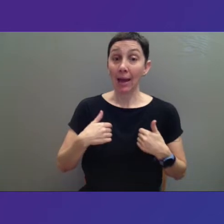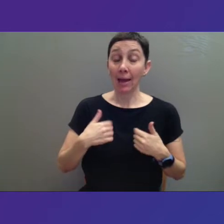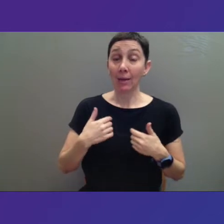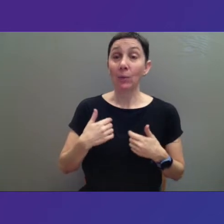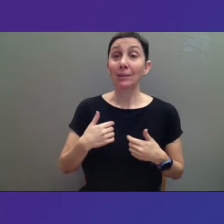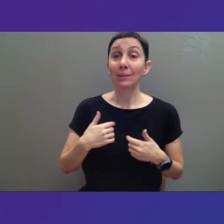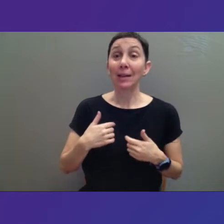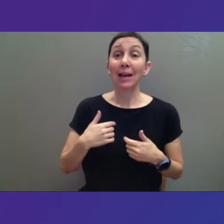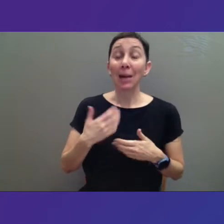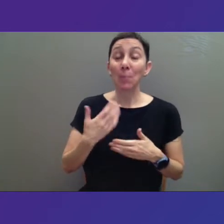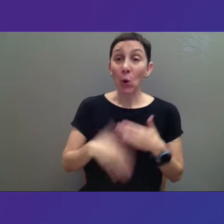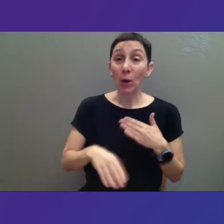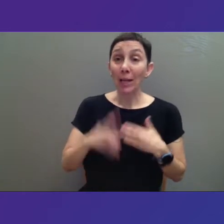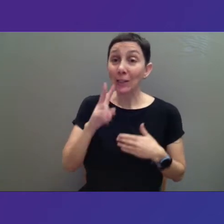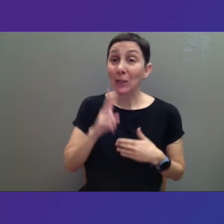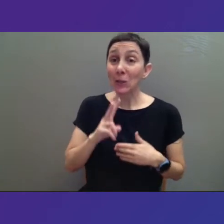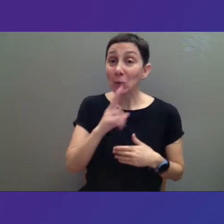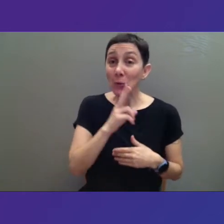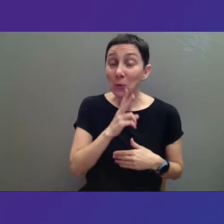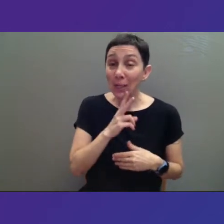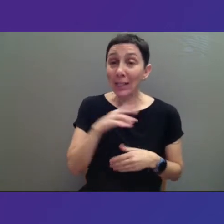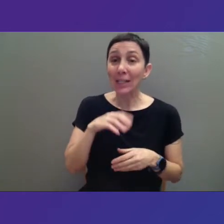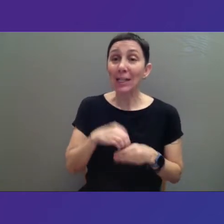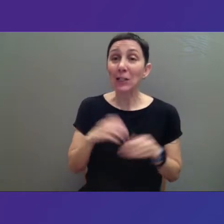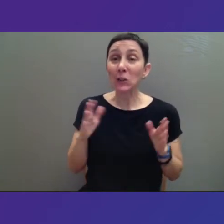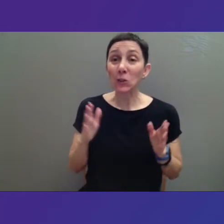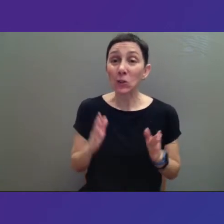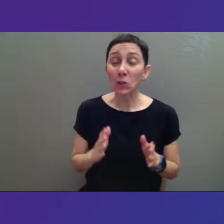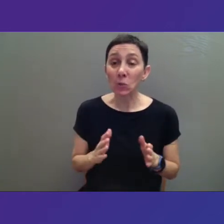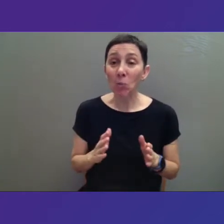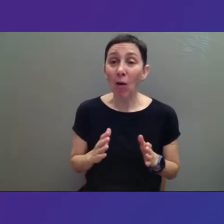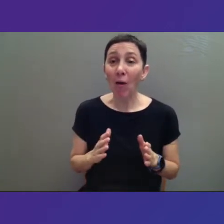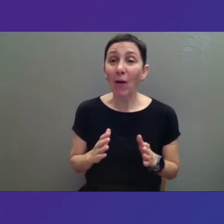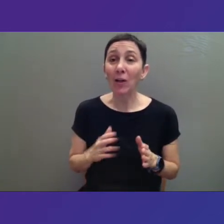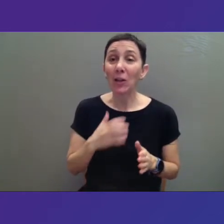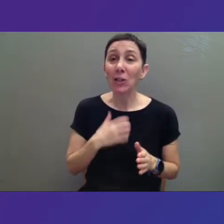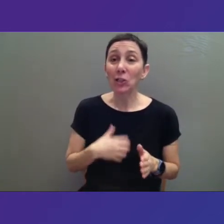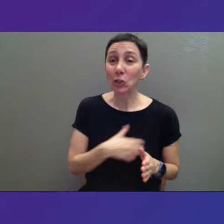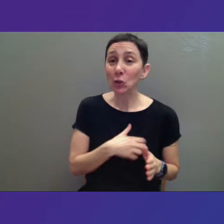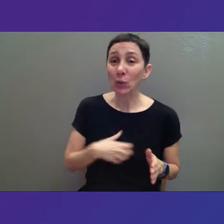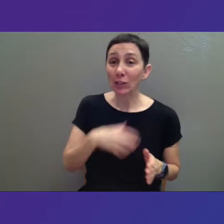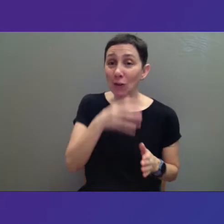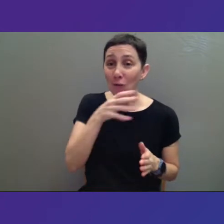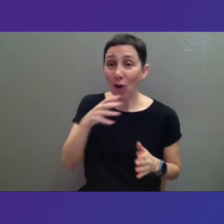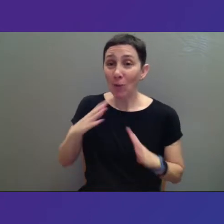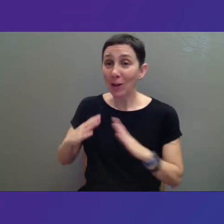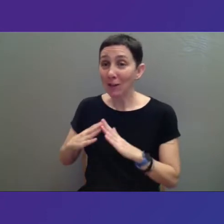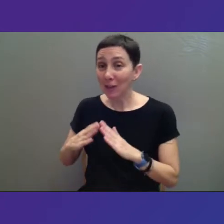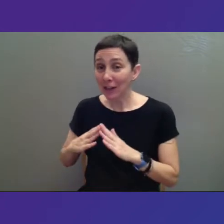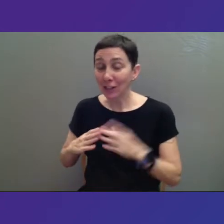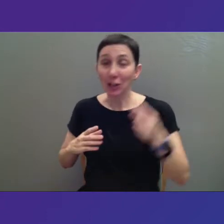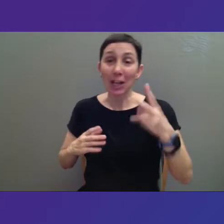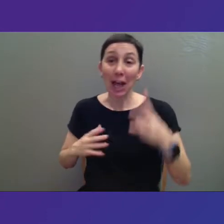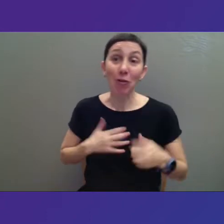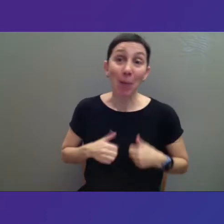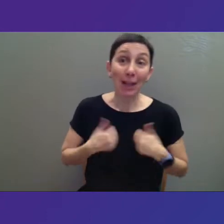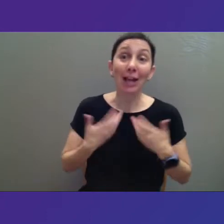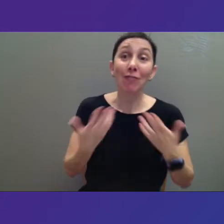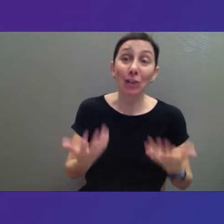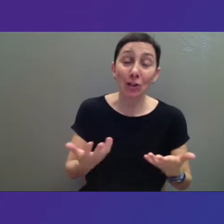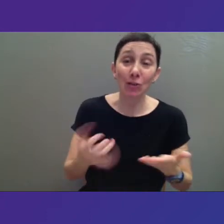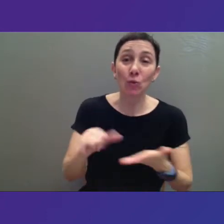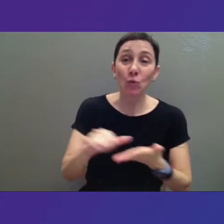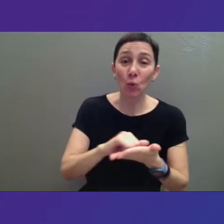Swiss farming village, I have lived half of my life on Lenapehoking land. I'm wearing a